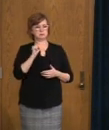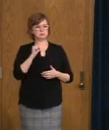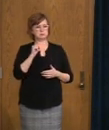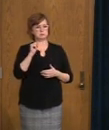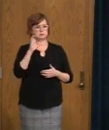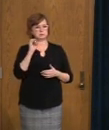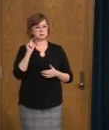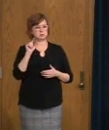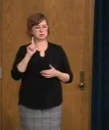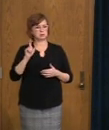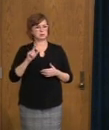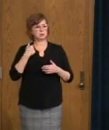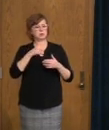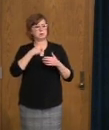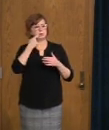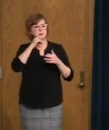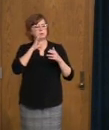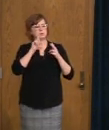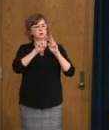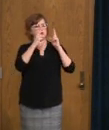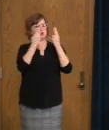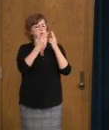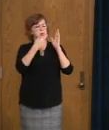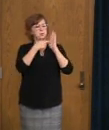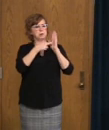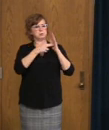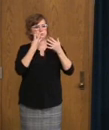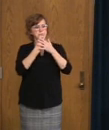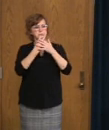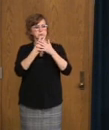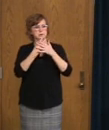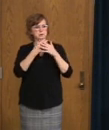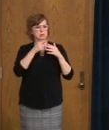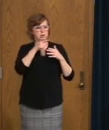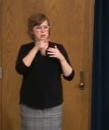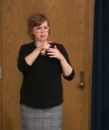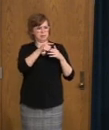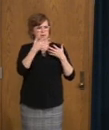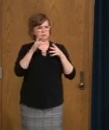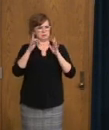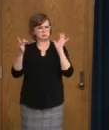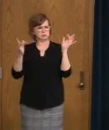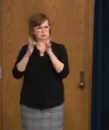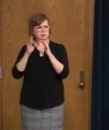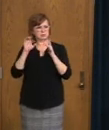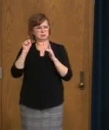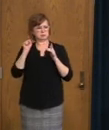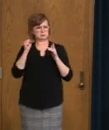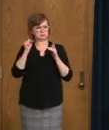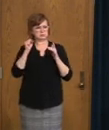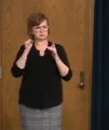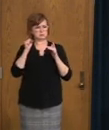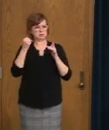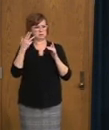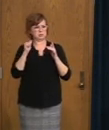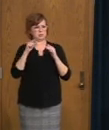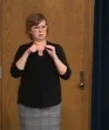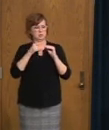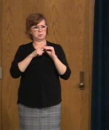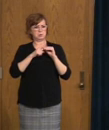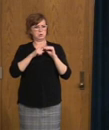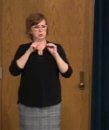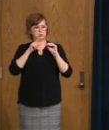with the union representing correctional workers, and they say they've contacted your office about mass COVID testing at correctional facilities. With the